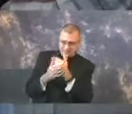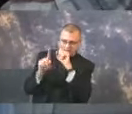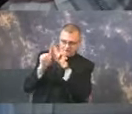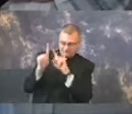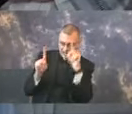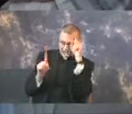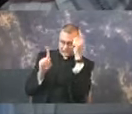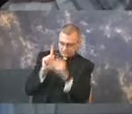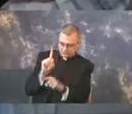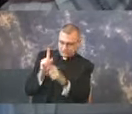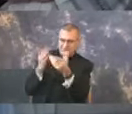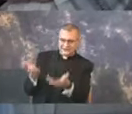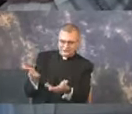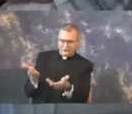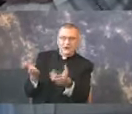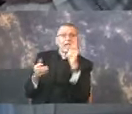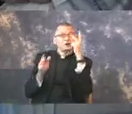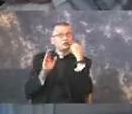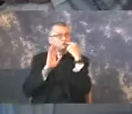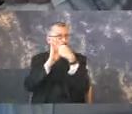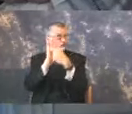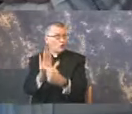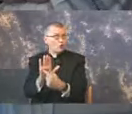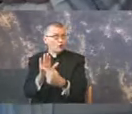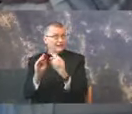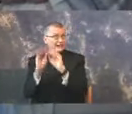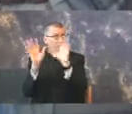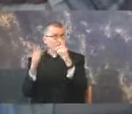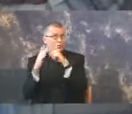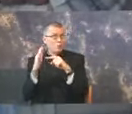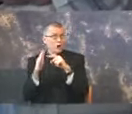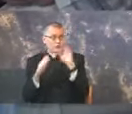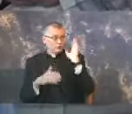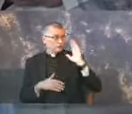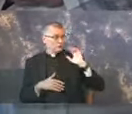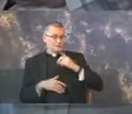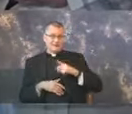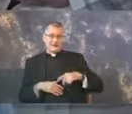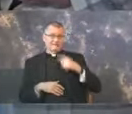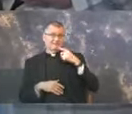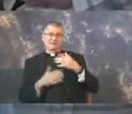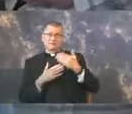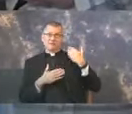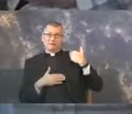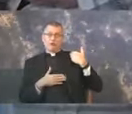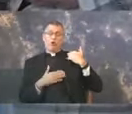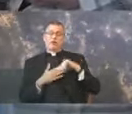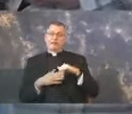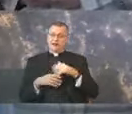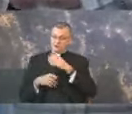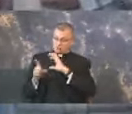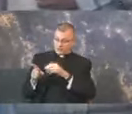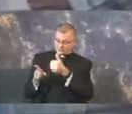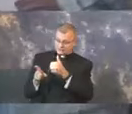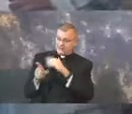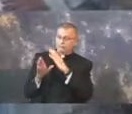clearly what the prophet David had foretold in song, that Christ would be anointed with the oil of gladness above his companions.